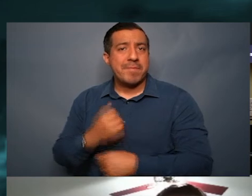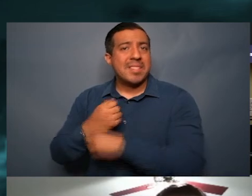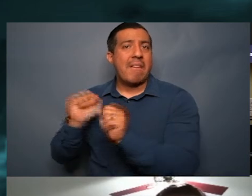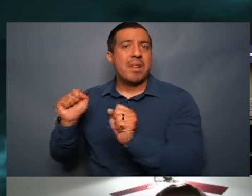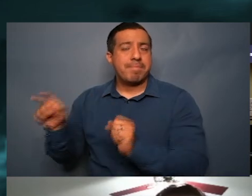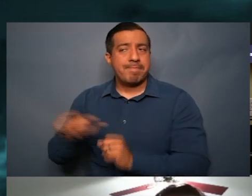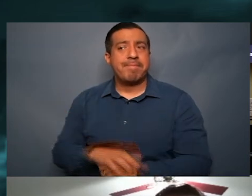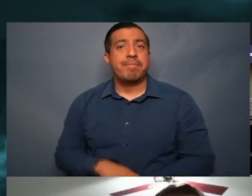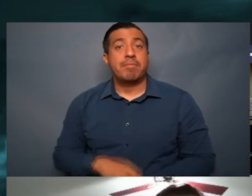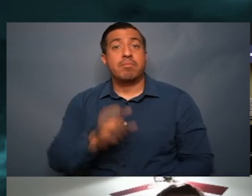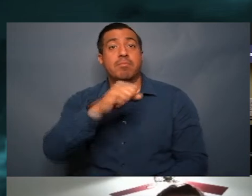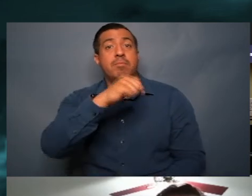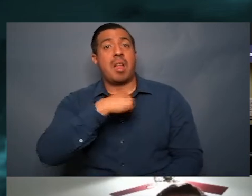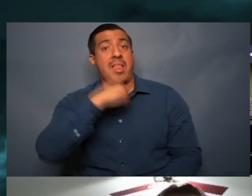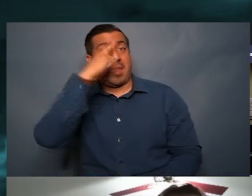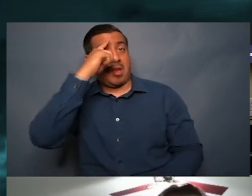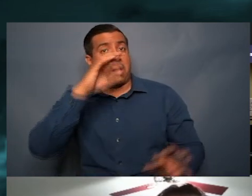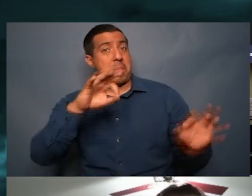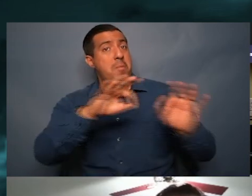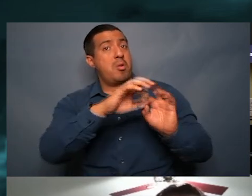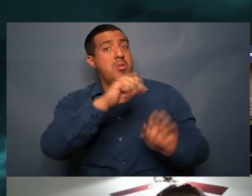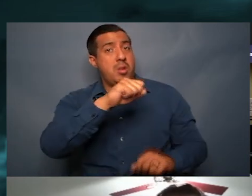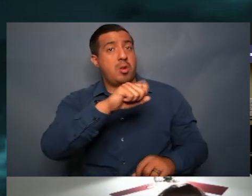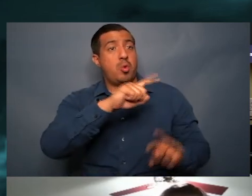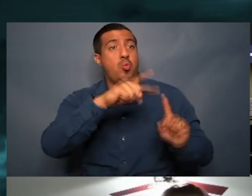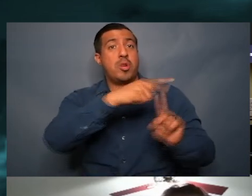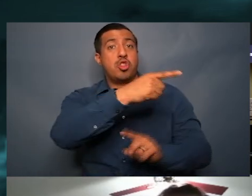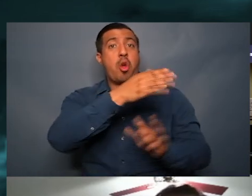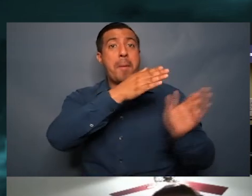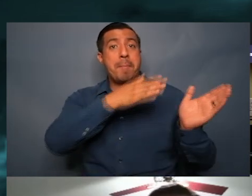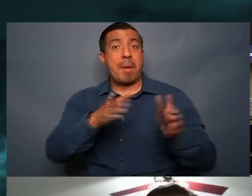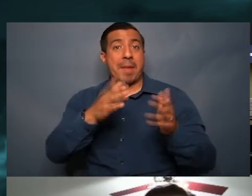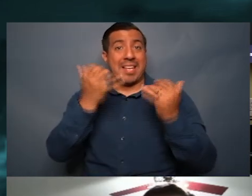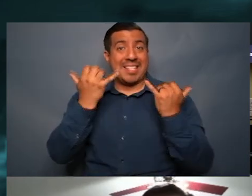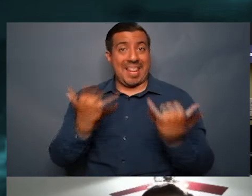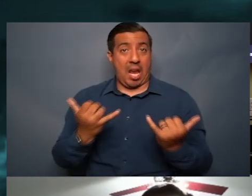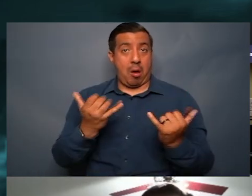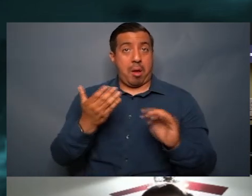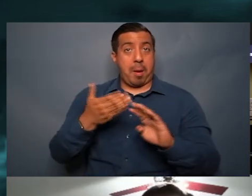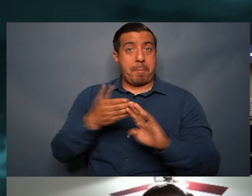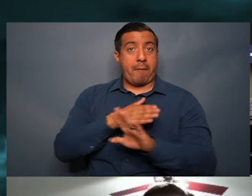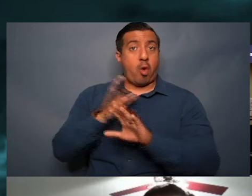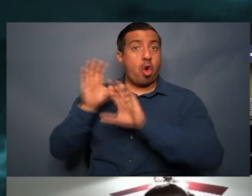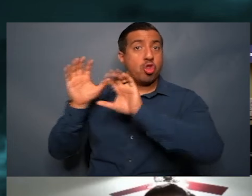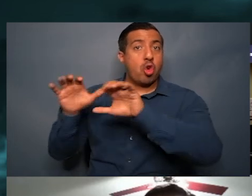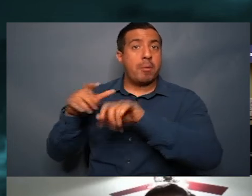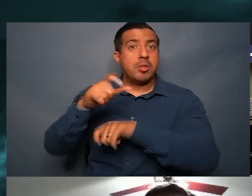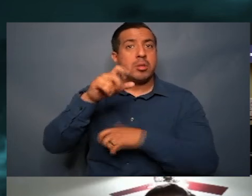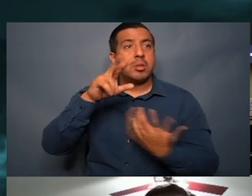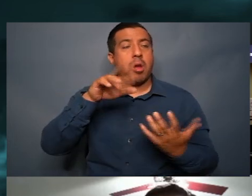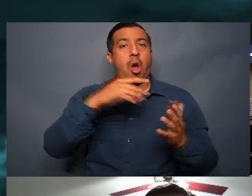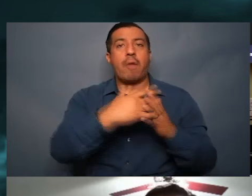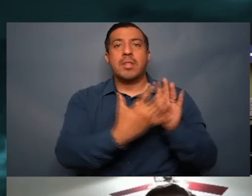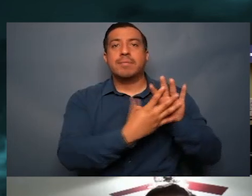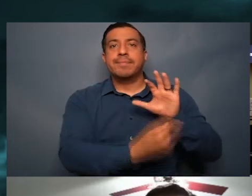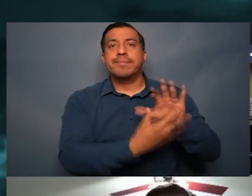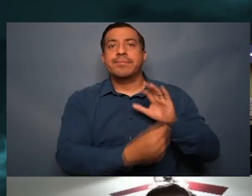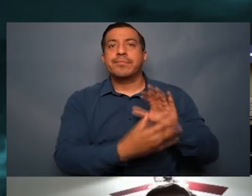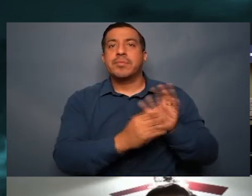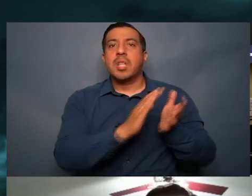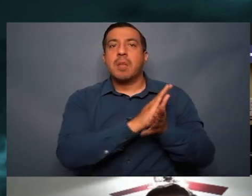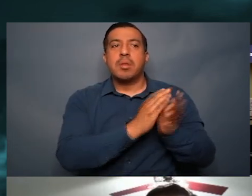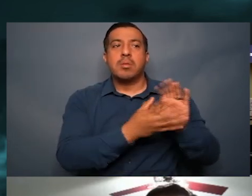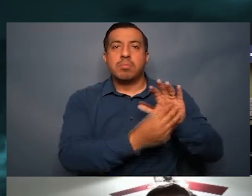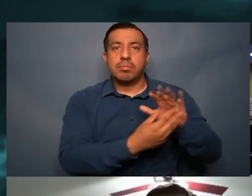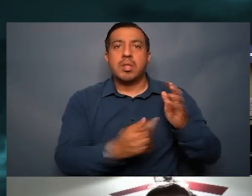people need to, when they prepare now before a storm, is to scan those documents and put them on a